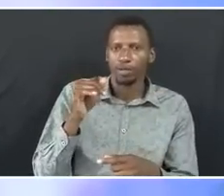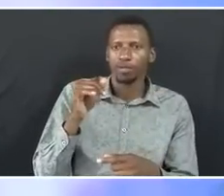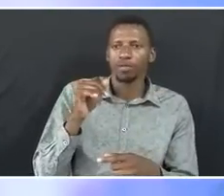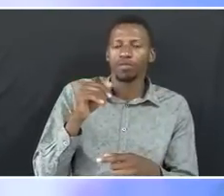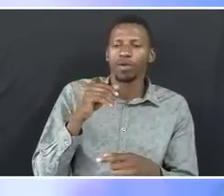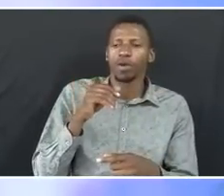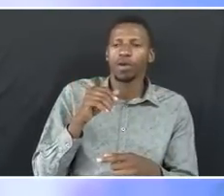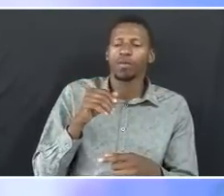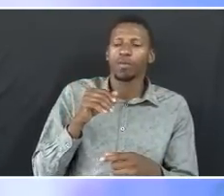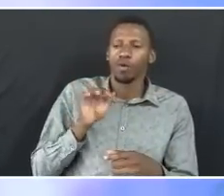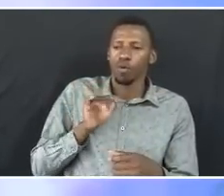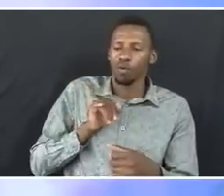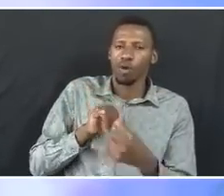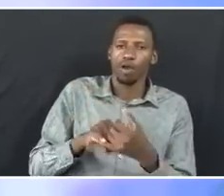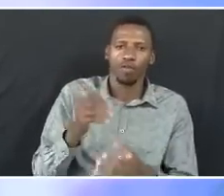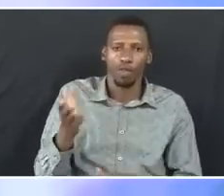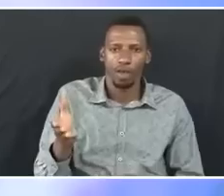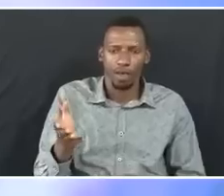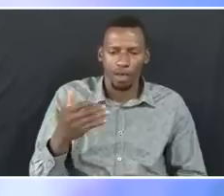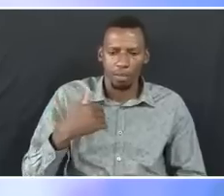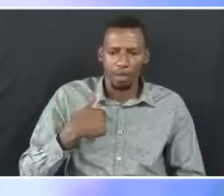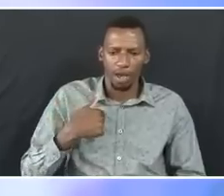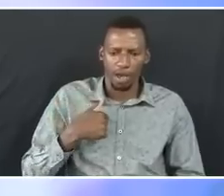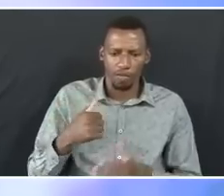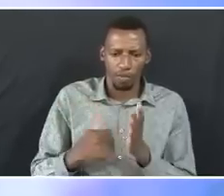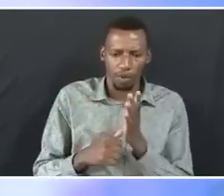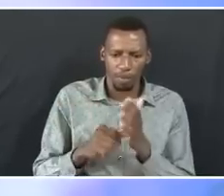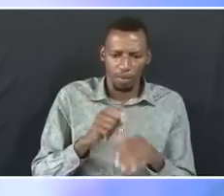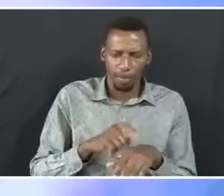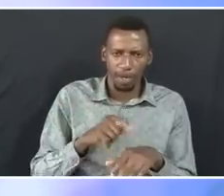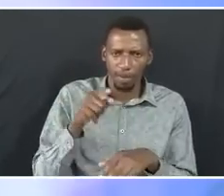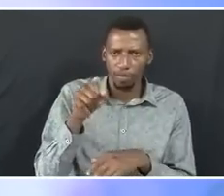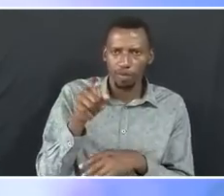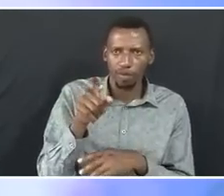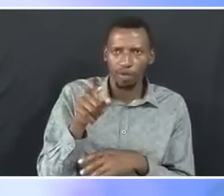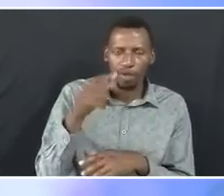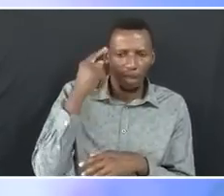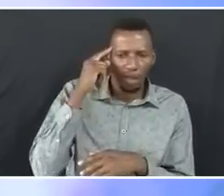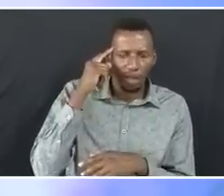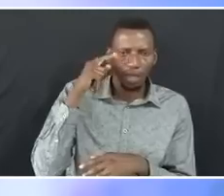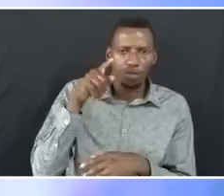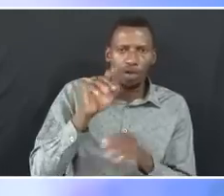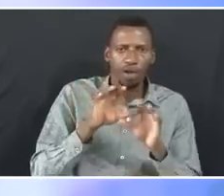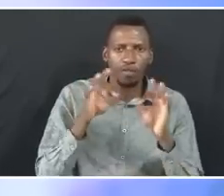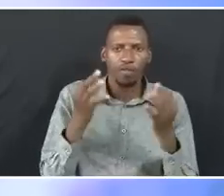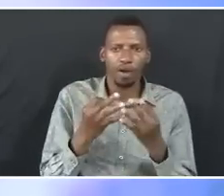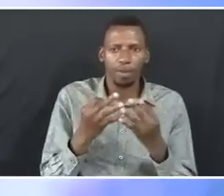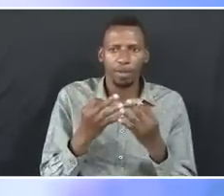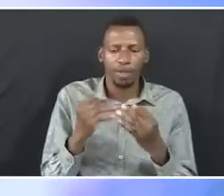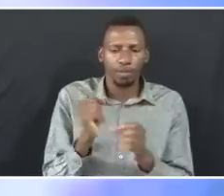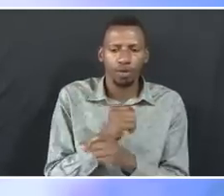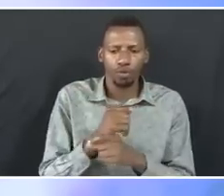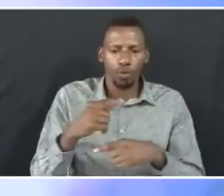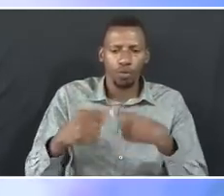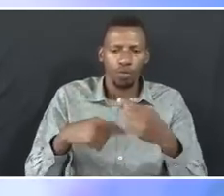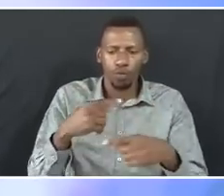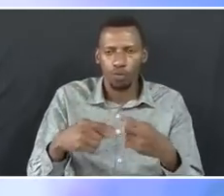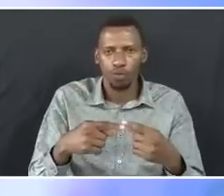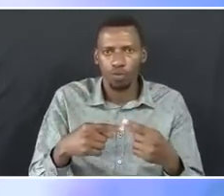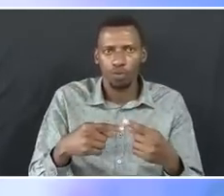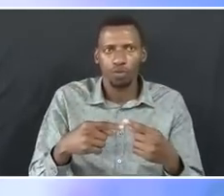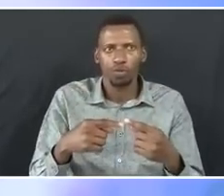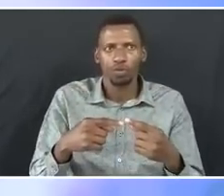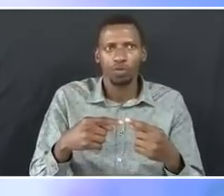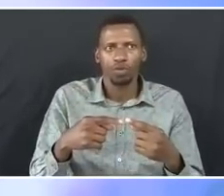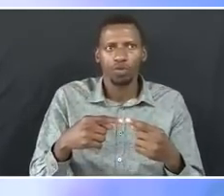So I have a problem when you jump ship thinking that your family cannot move forward because for one reason or the other, the captain